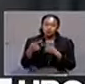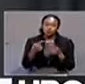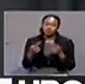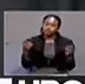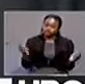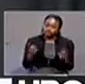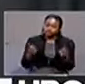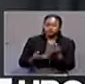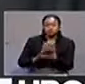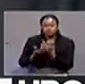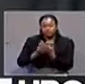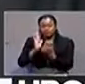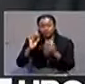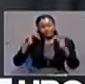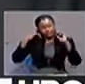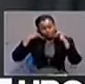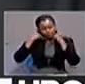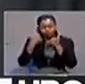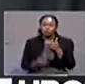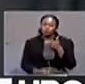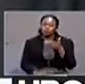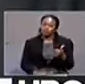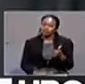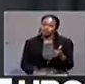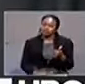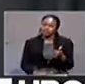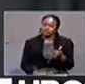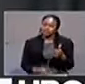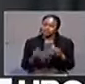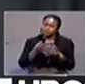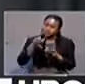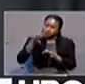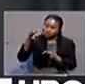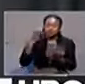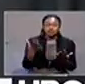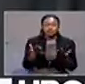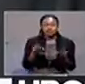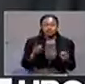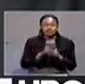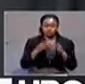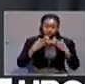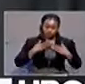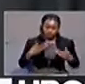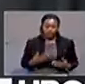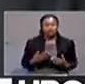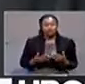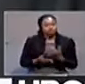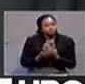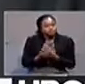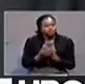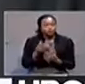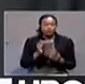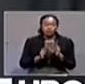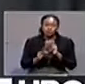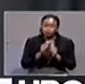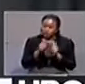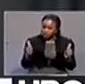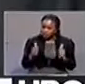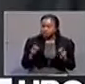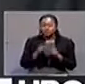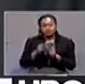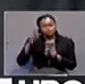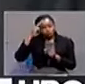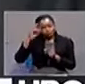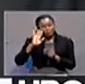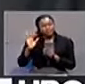sheep holistically, spiritually, and physically. He's remembered for his spiritual